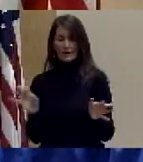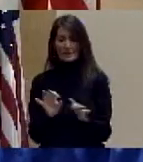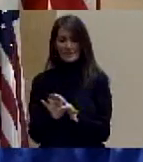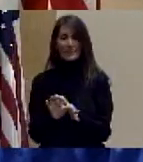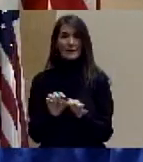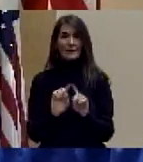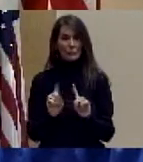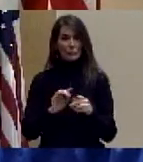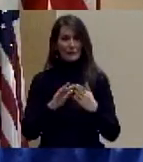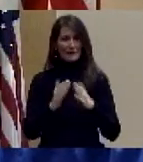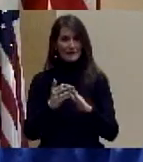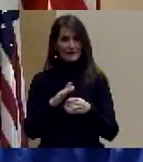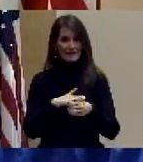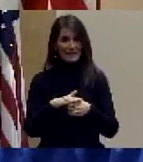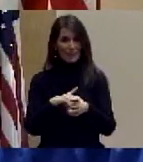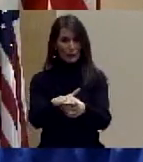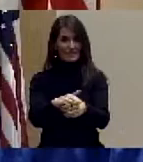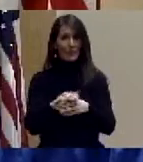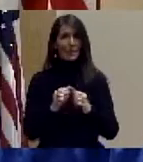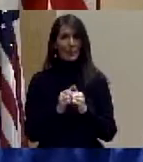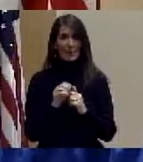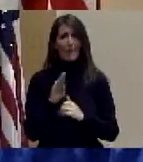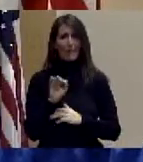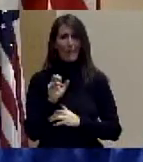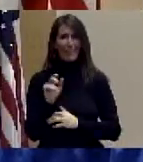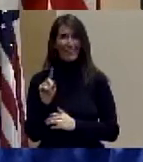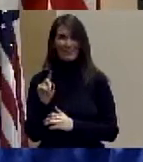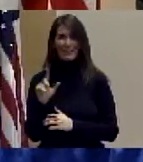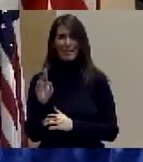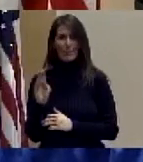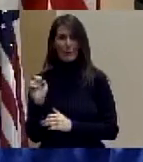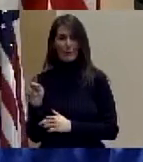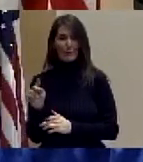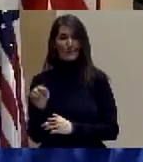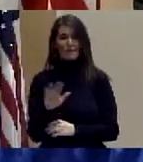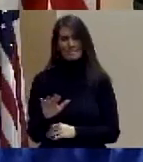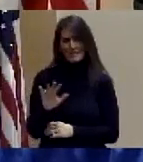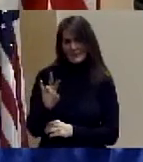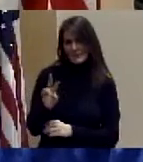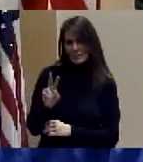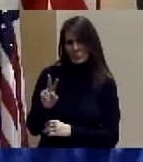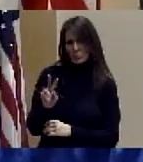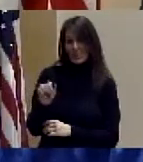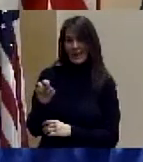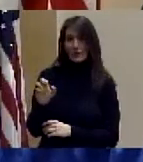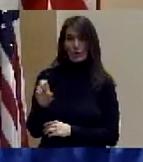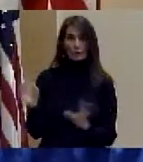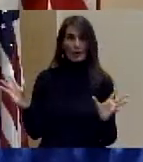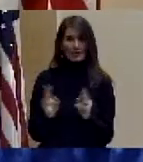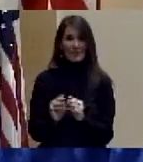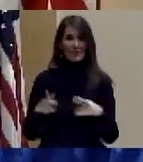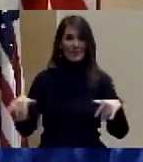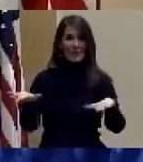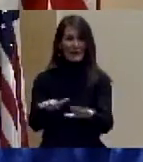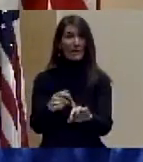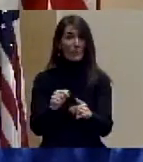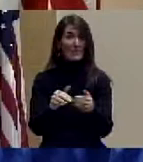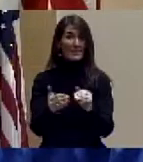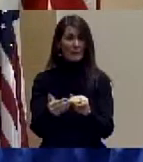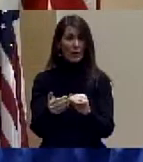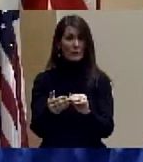Brighton neighborhoods with Buckland Park through approximately 72 acres of land acquired by the town